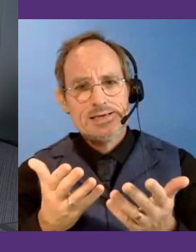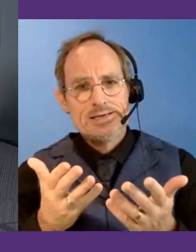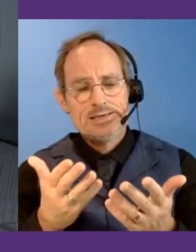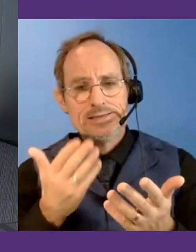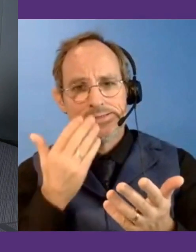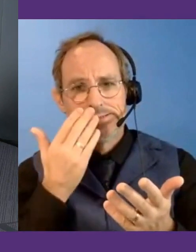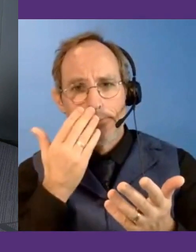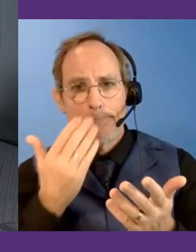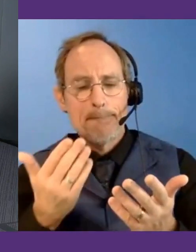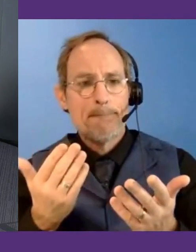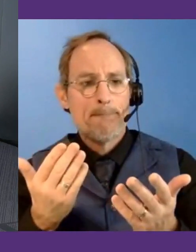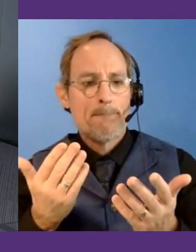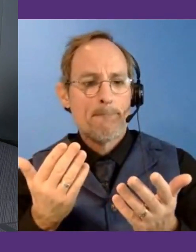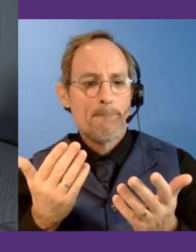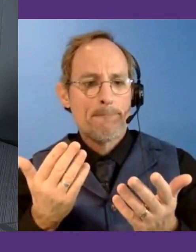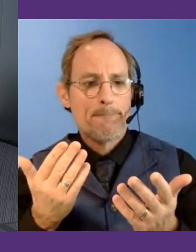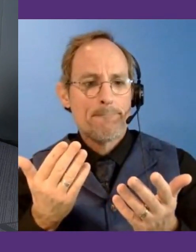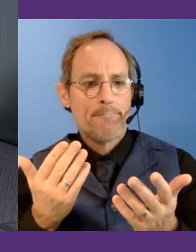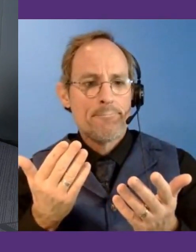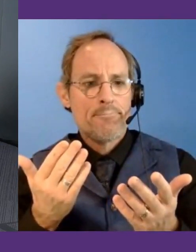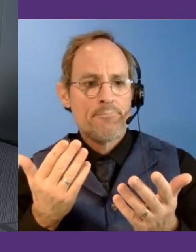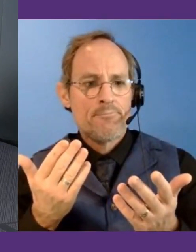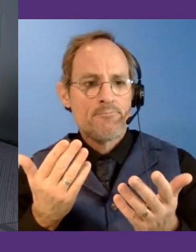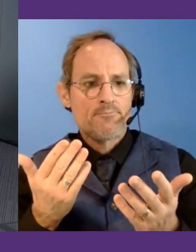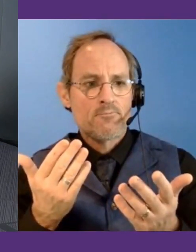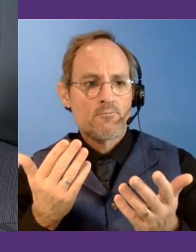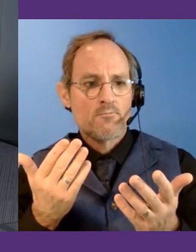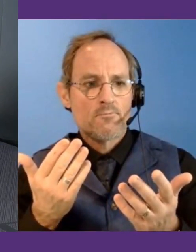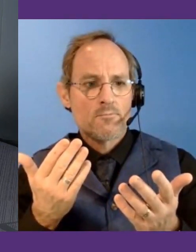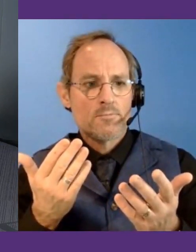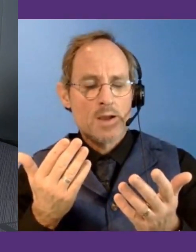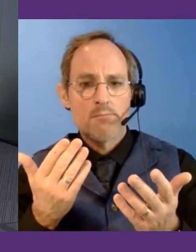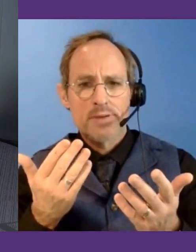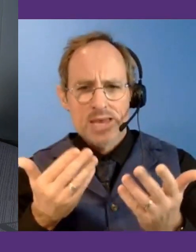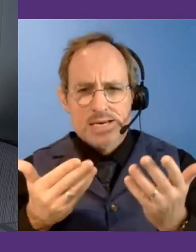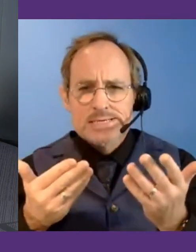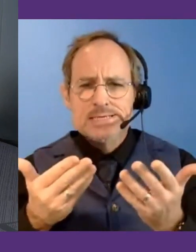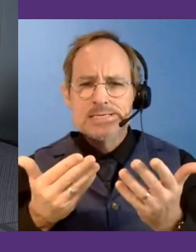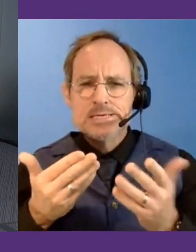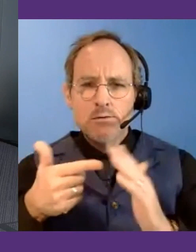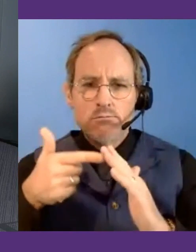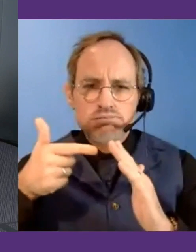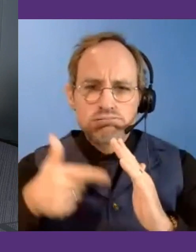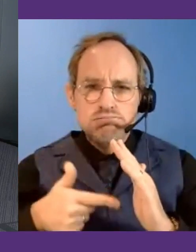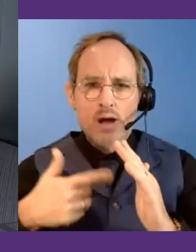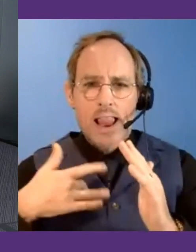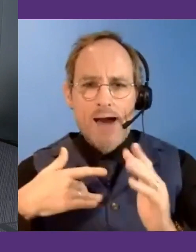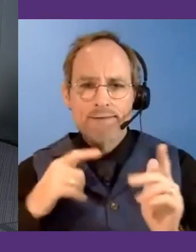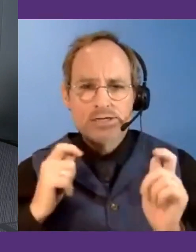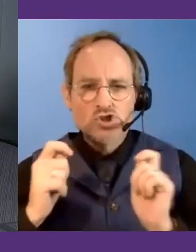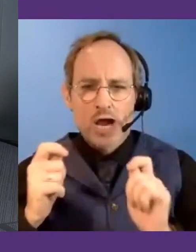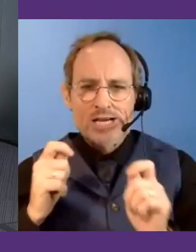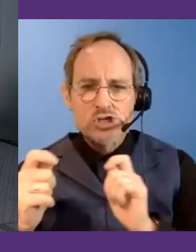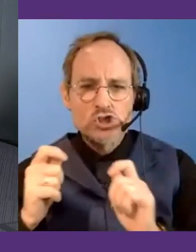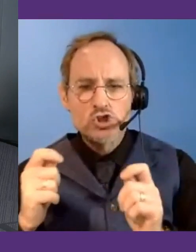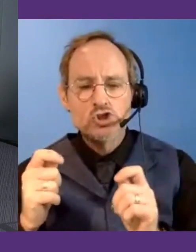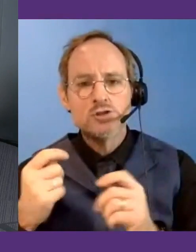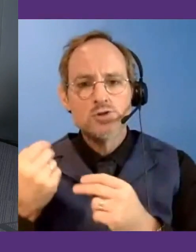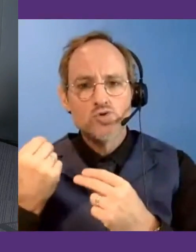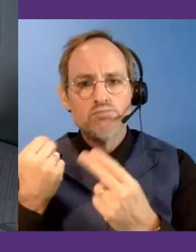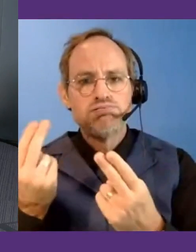incoming refrain about how life-changing it is to be able to have their own device as well.